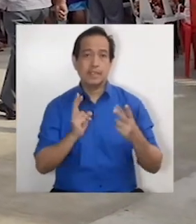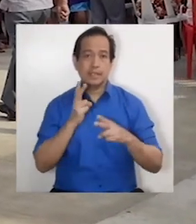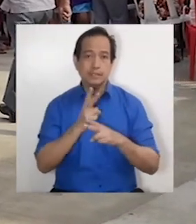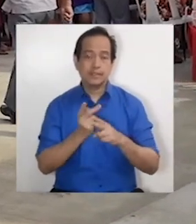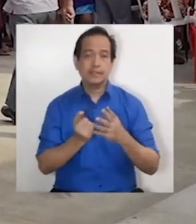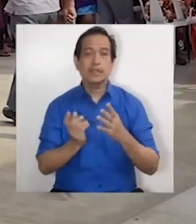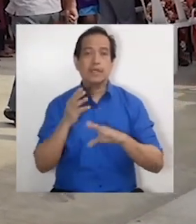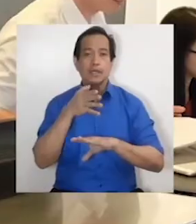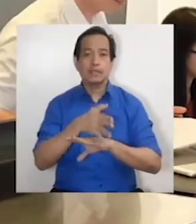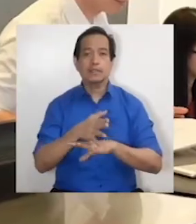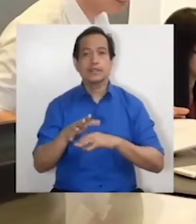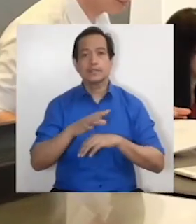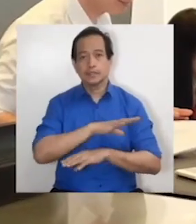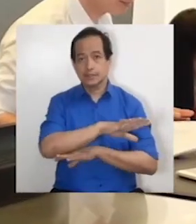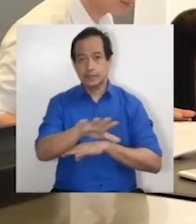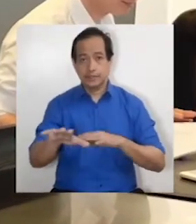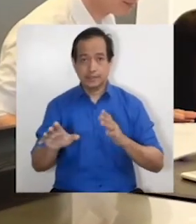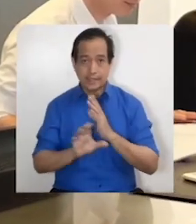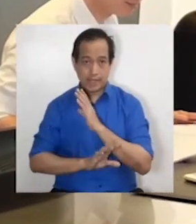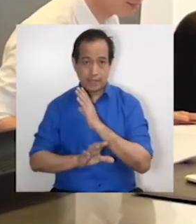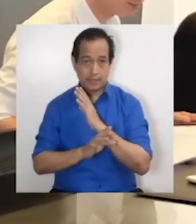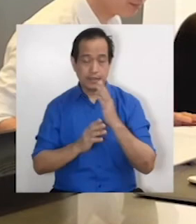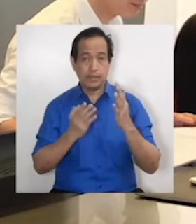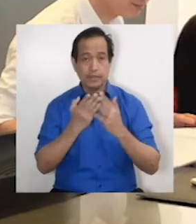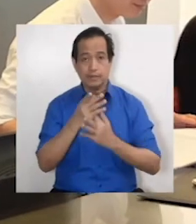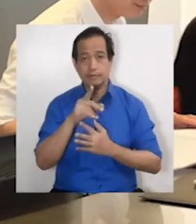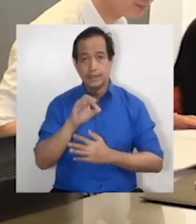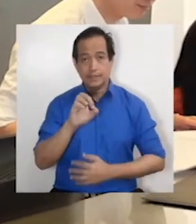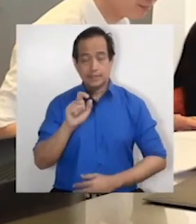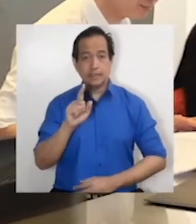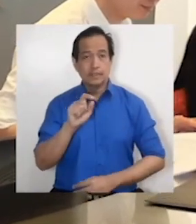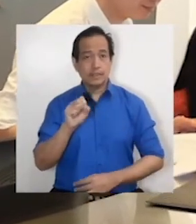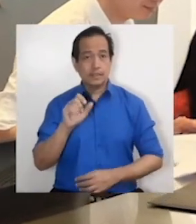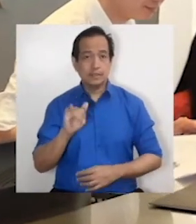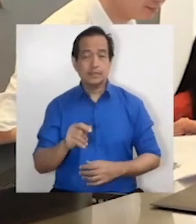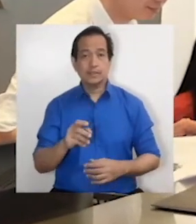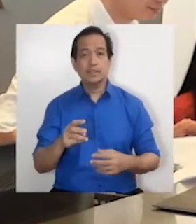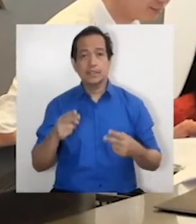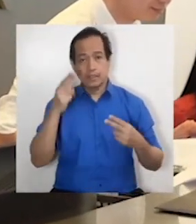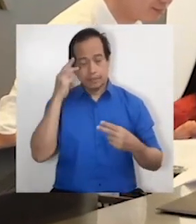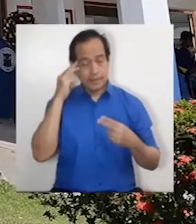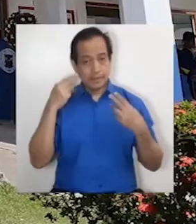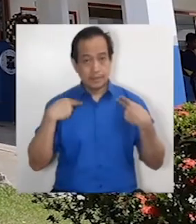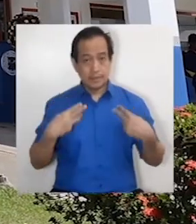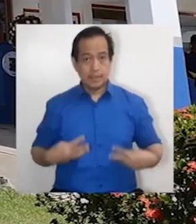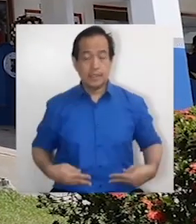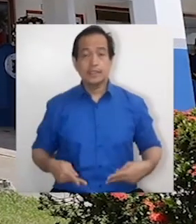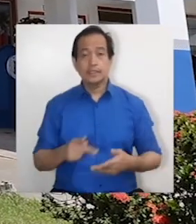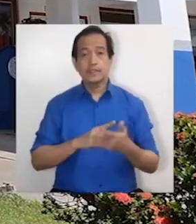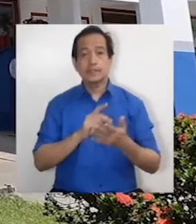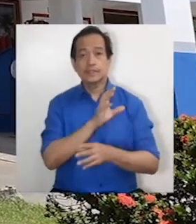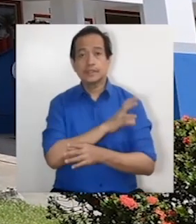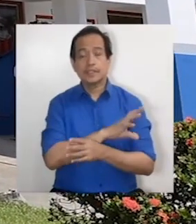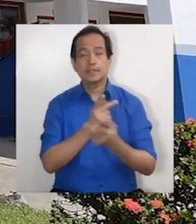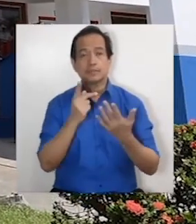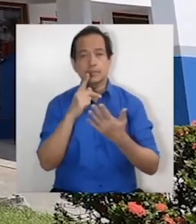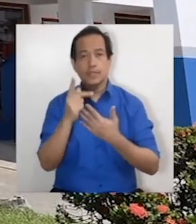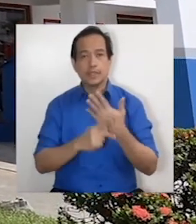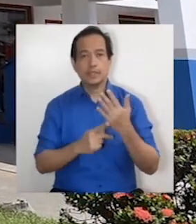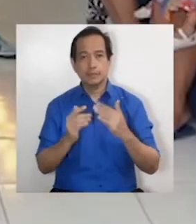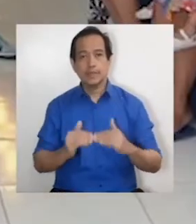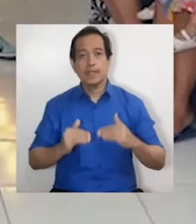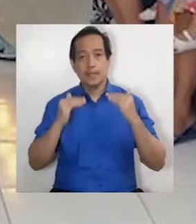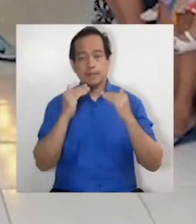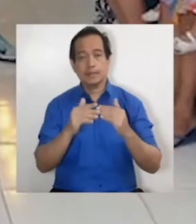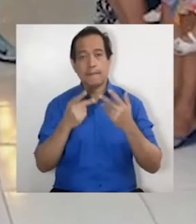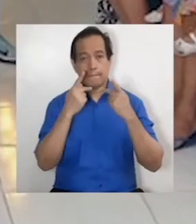country. Through its Felicidad TC Wellness Centers program, which involves upgrading public health